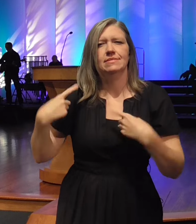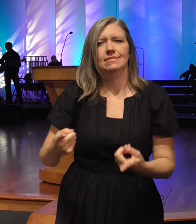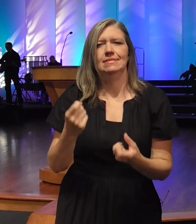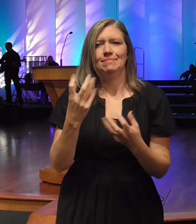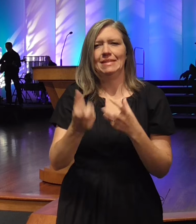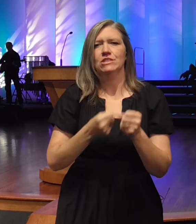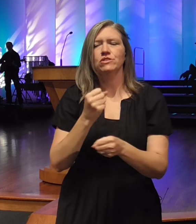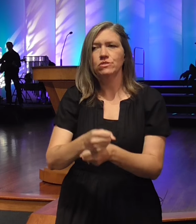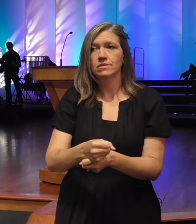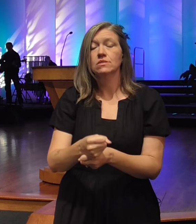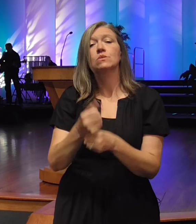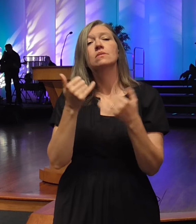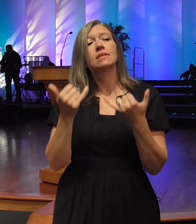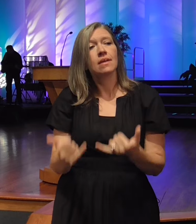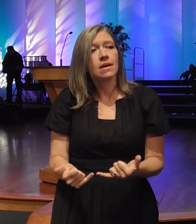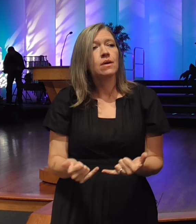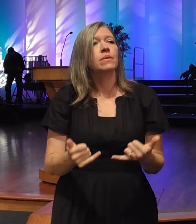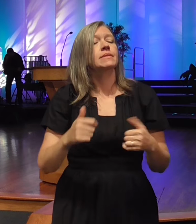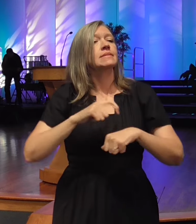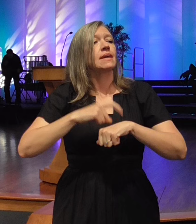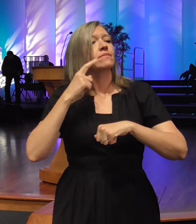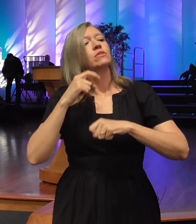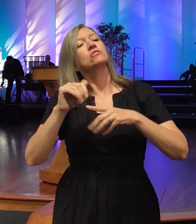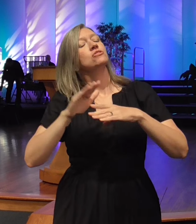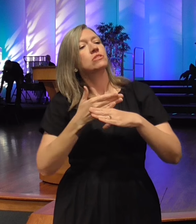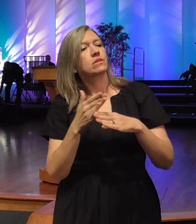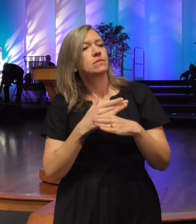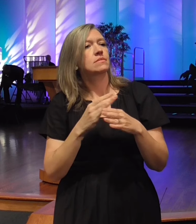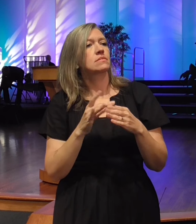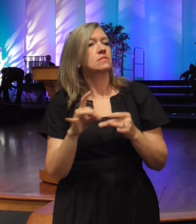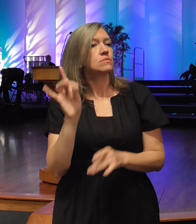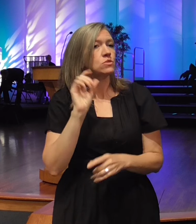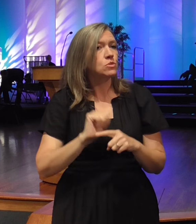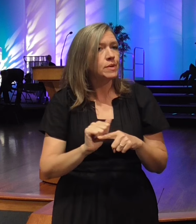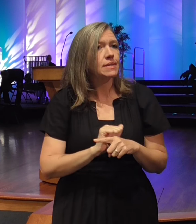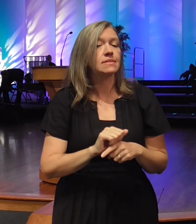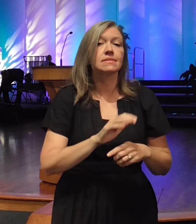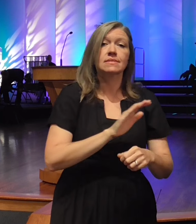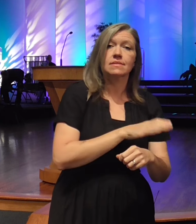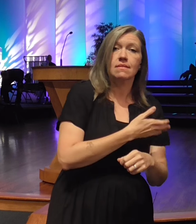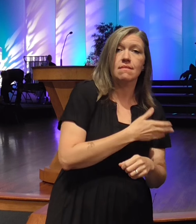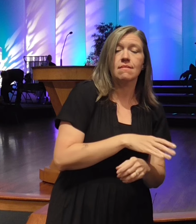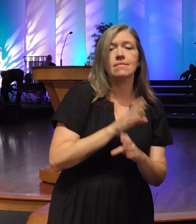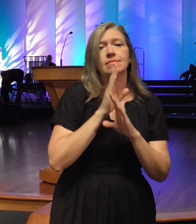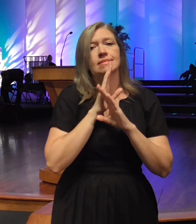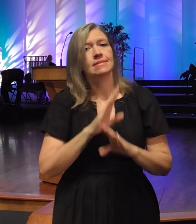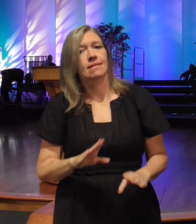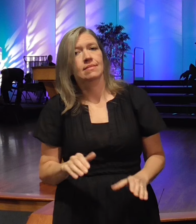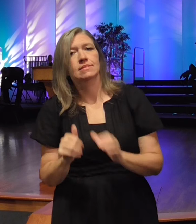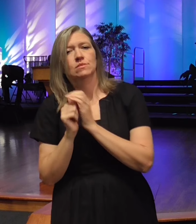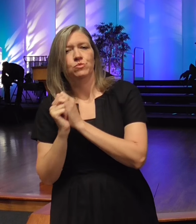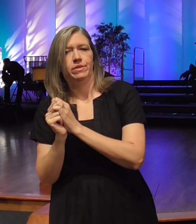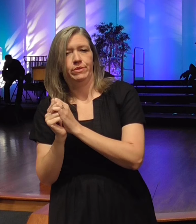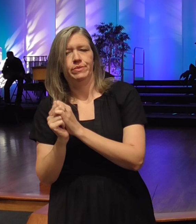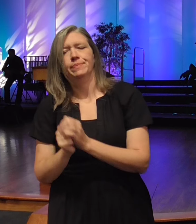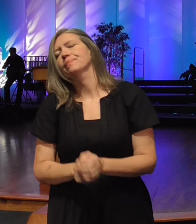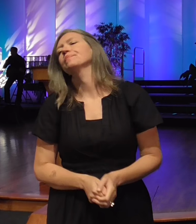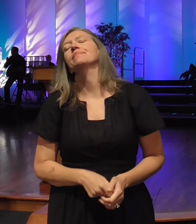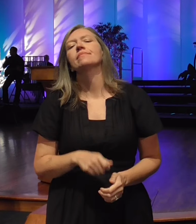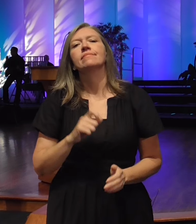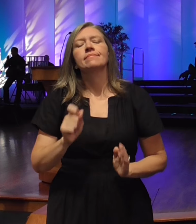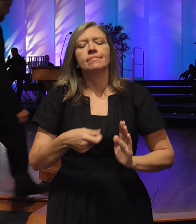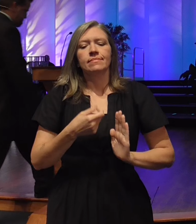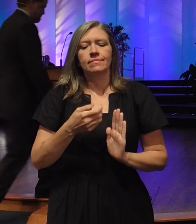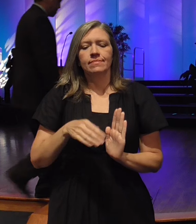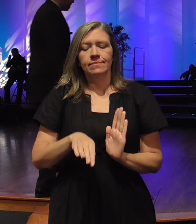Thank you again. Thank you again to Peggy, Jackie, Kelly, all of their incredible teachers through these many years. So with that, we're going to move into our shared spiritual